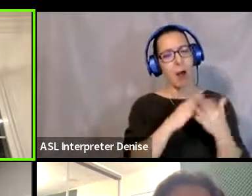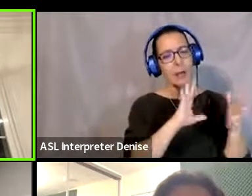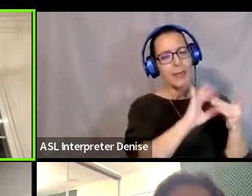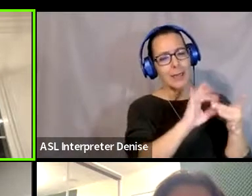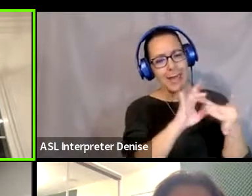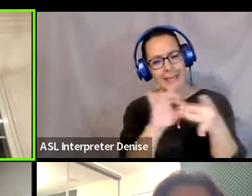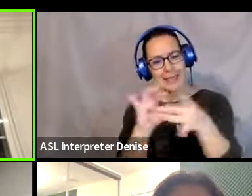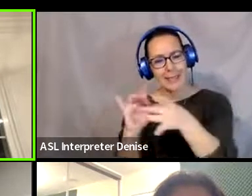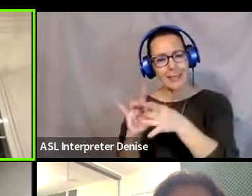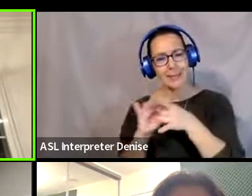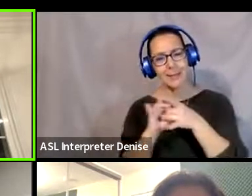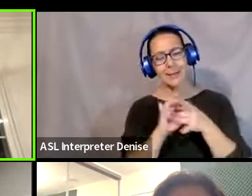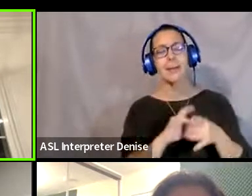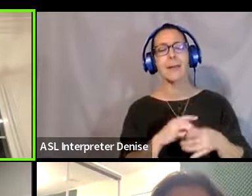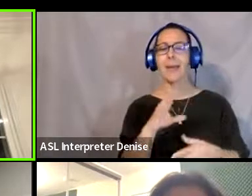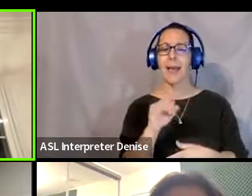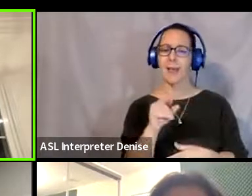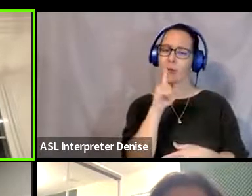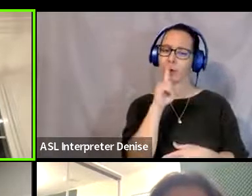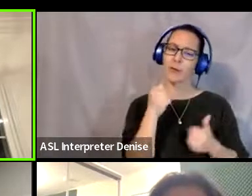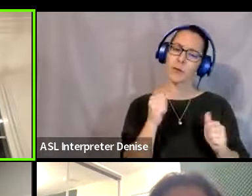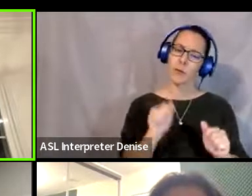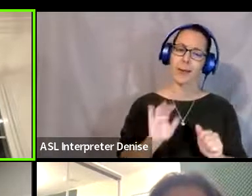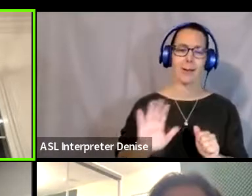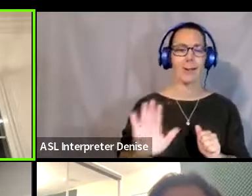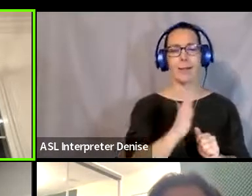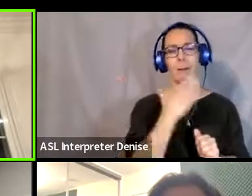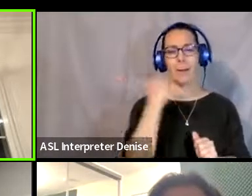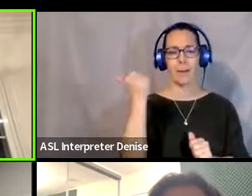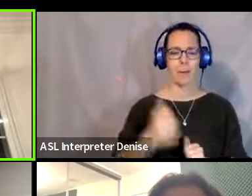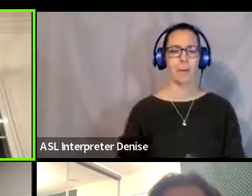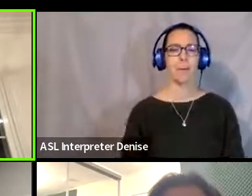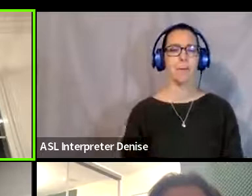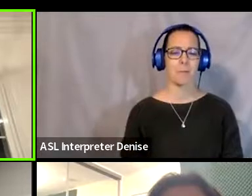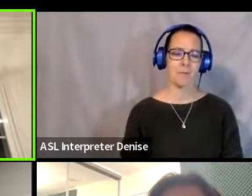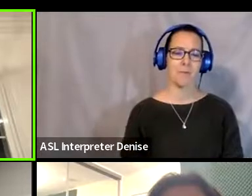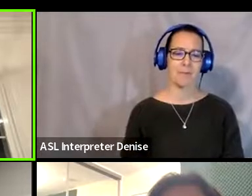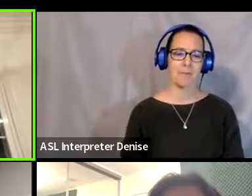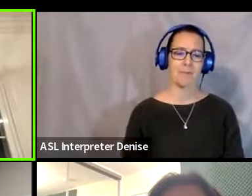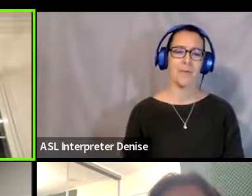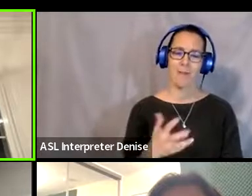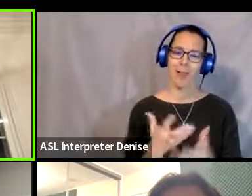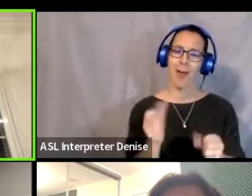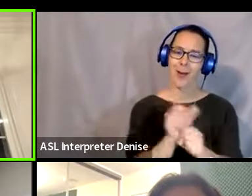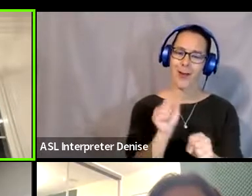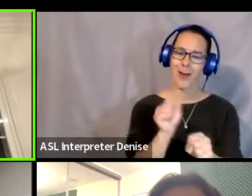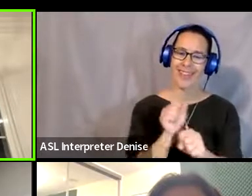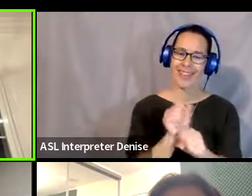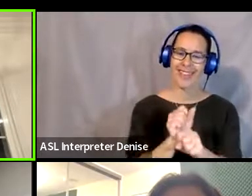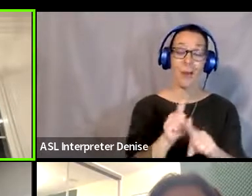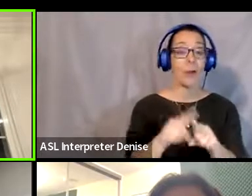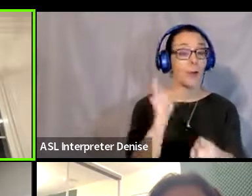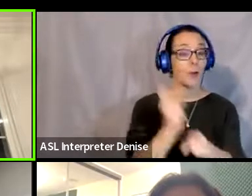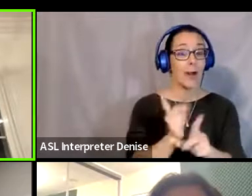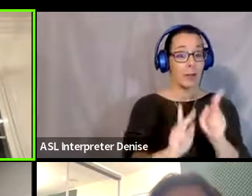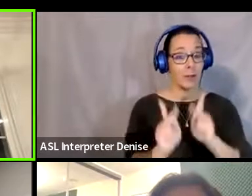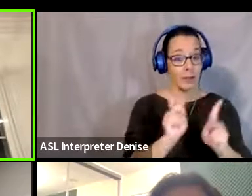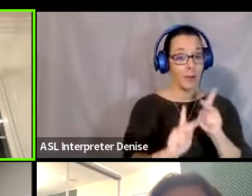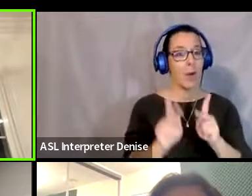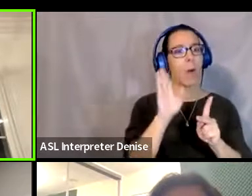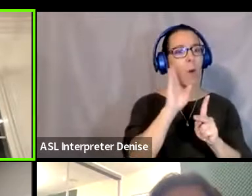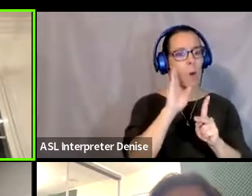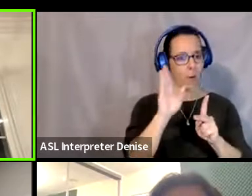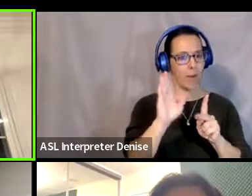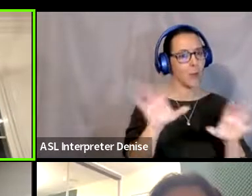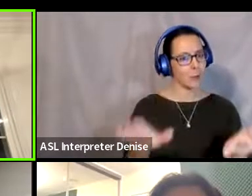it their very best. So we've got a lot of work to do, but we've got the right people in place to get the job done.